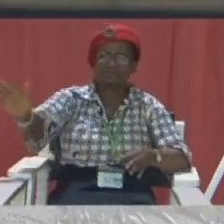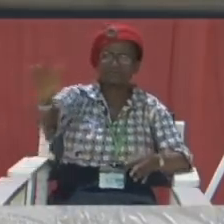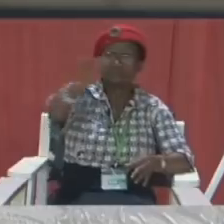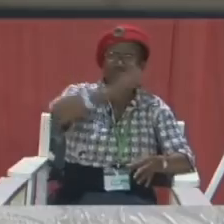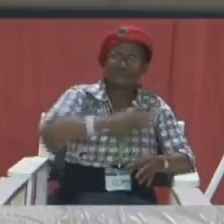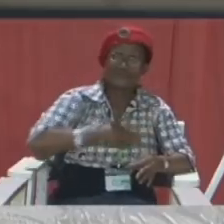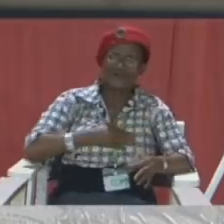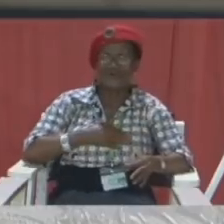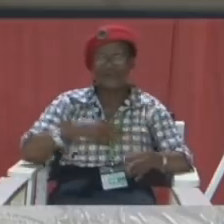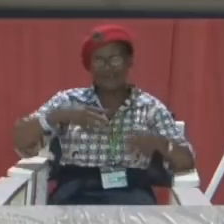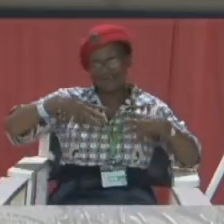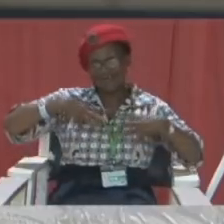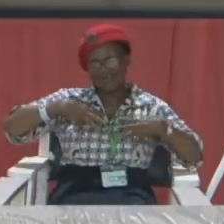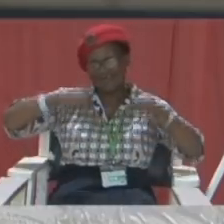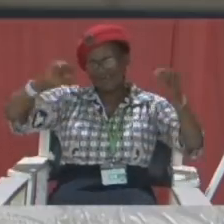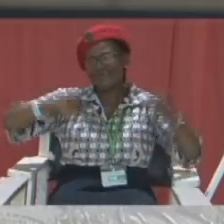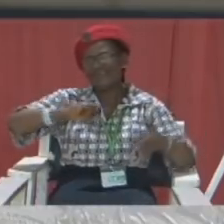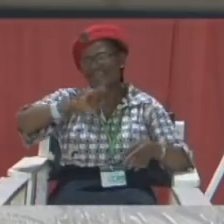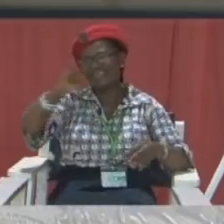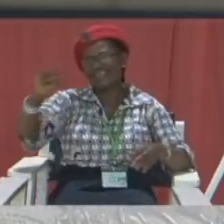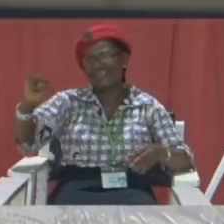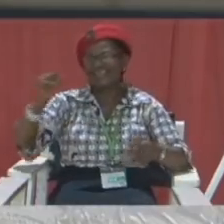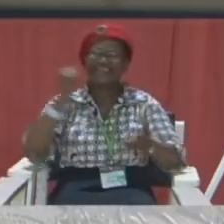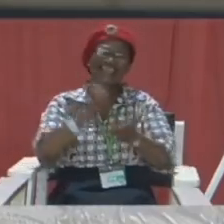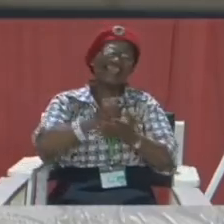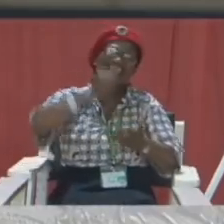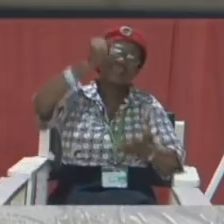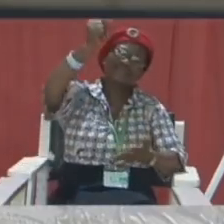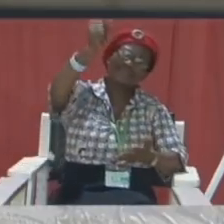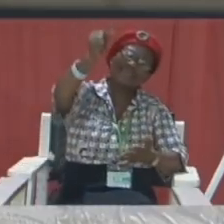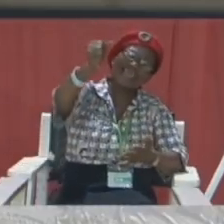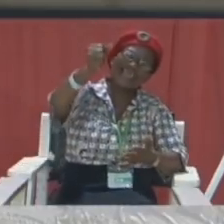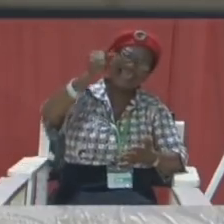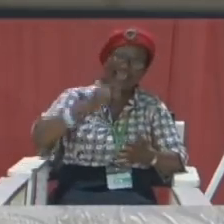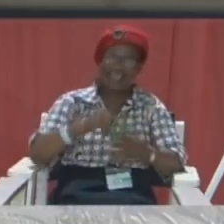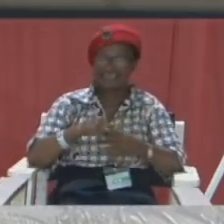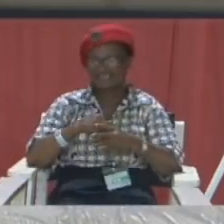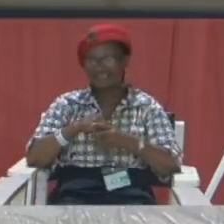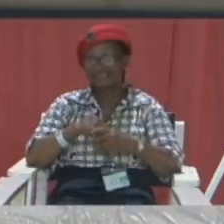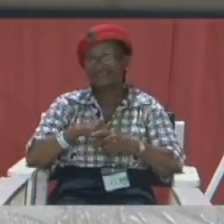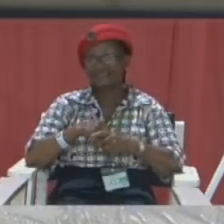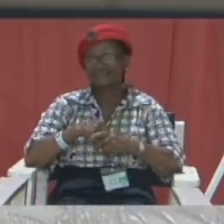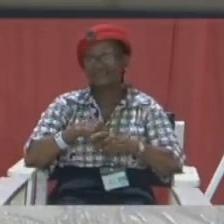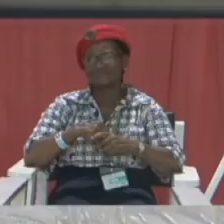O ye ise iwosan re yo soro fun awon dokita lati salaye.